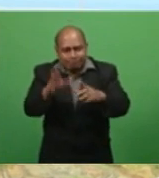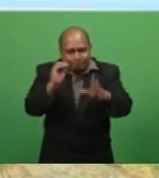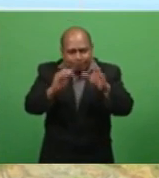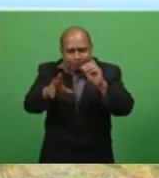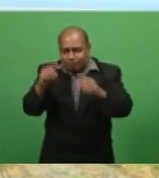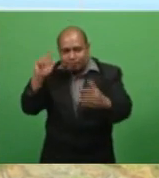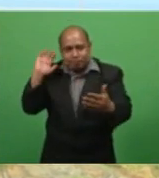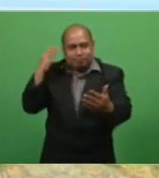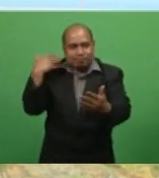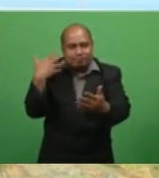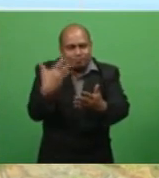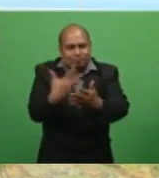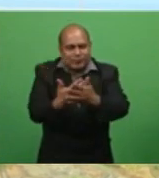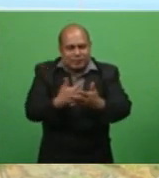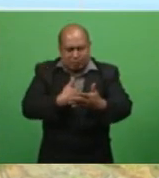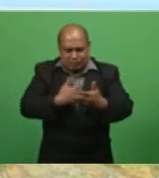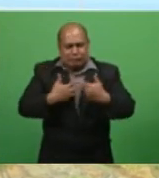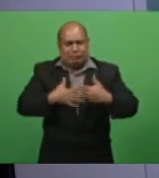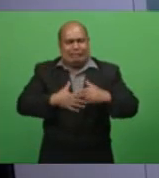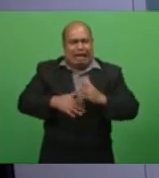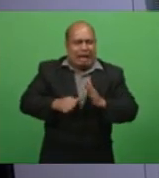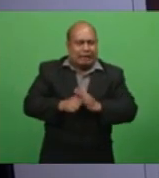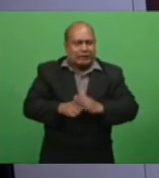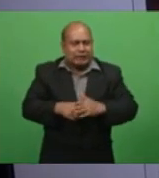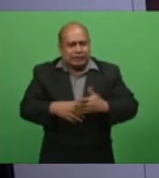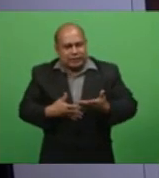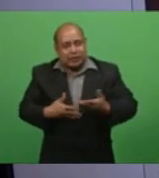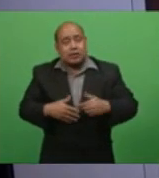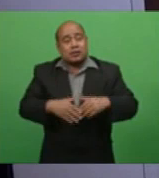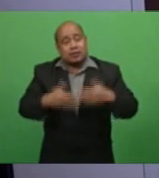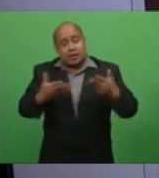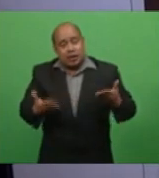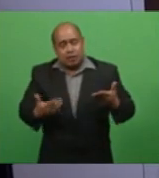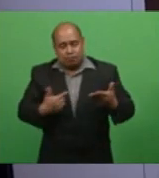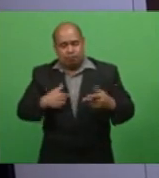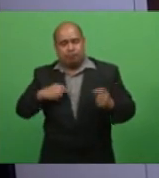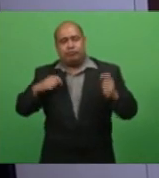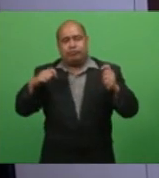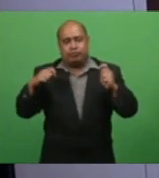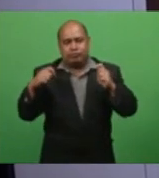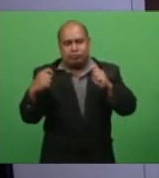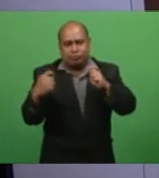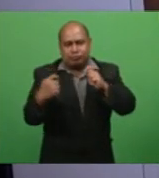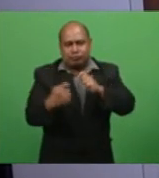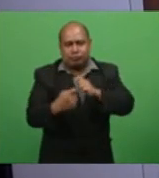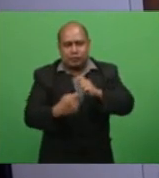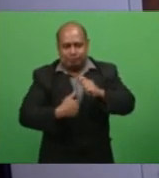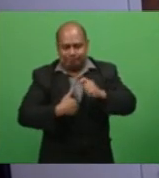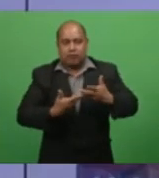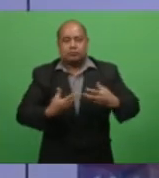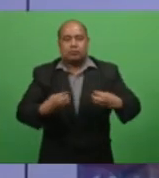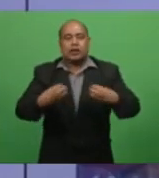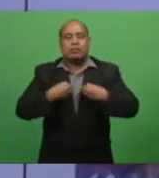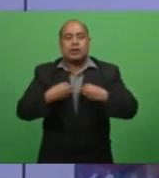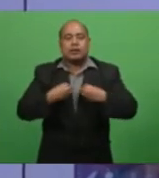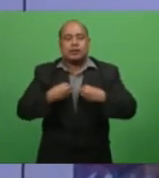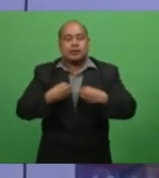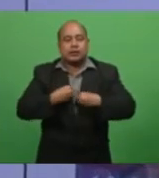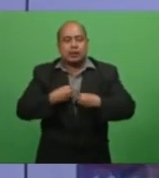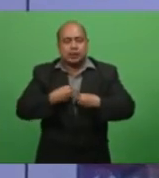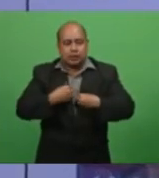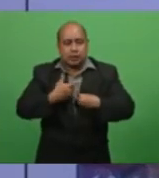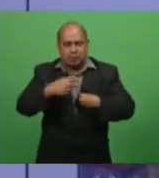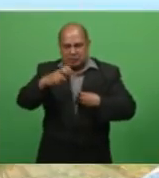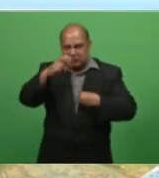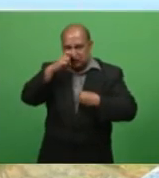able to sort of transition that into my business world. Mind you,